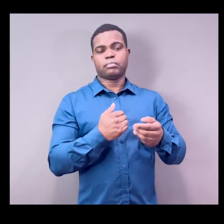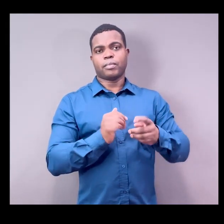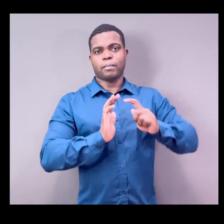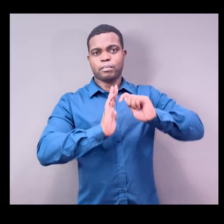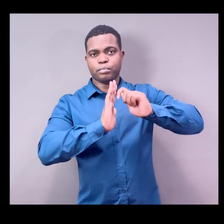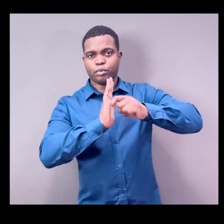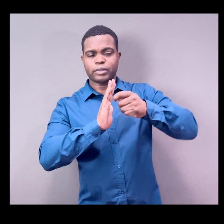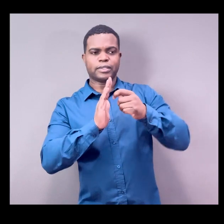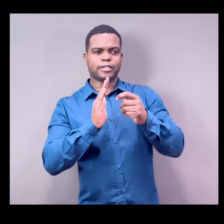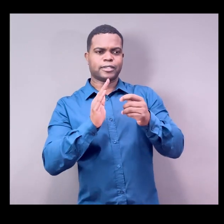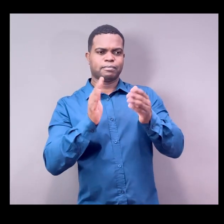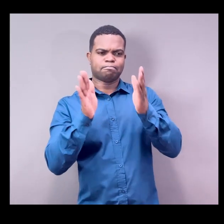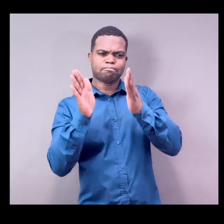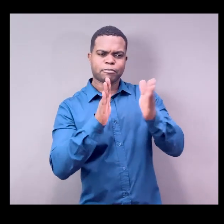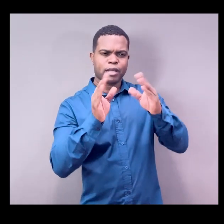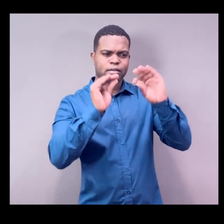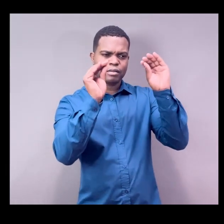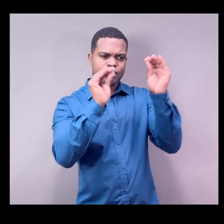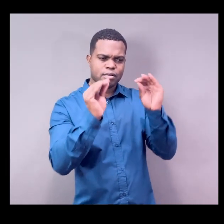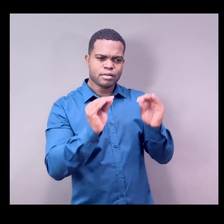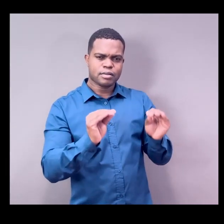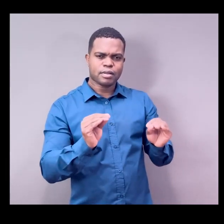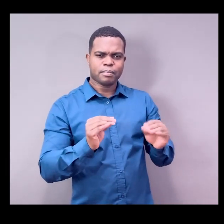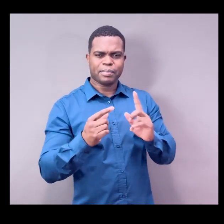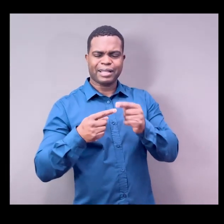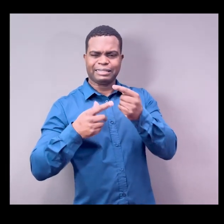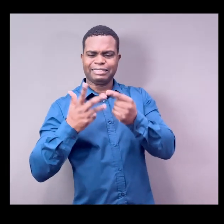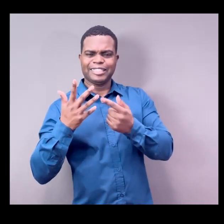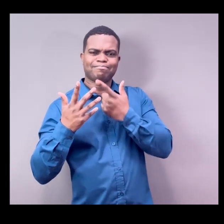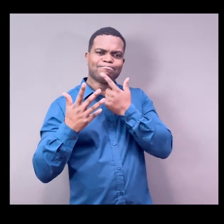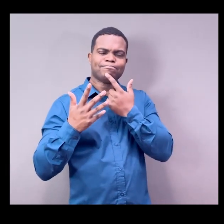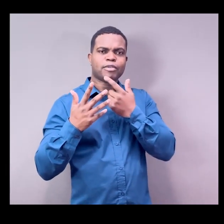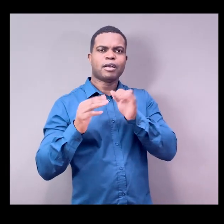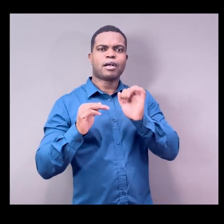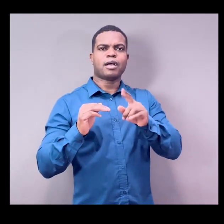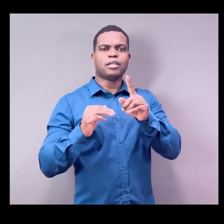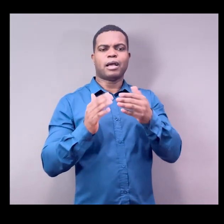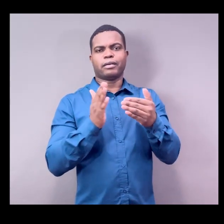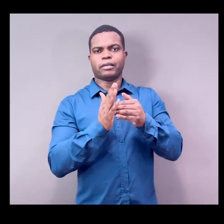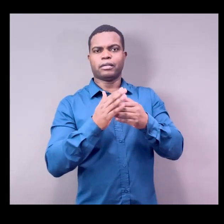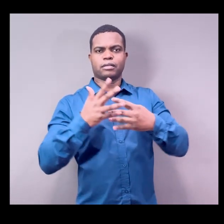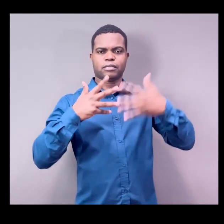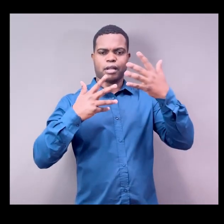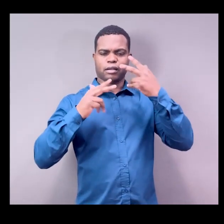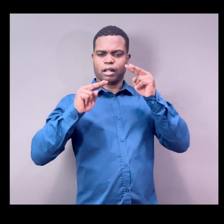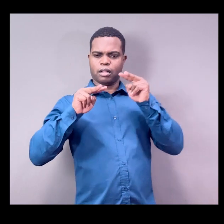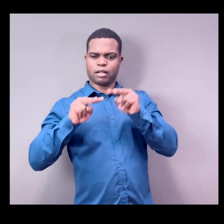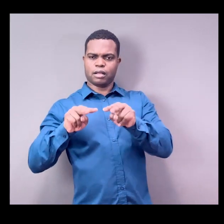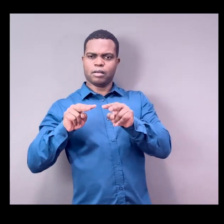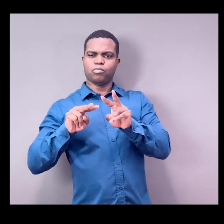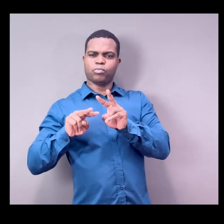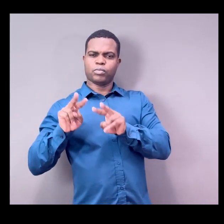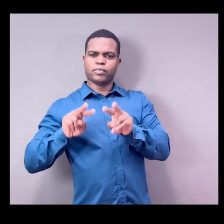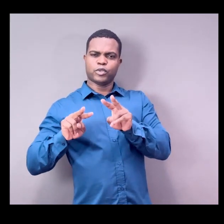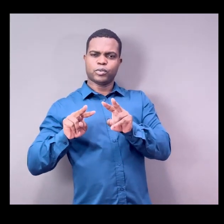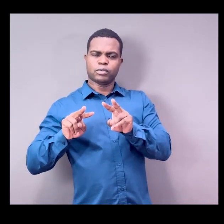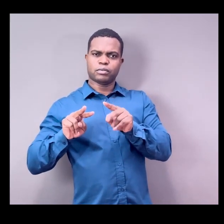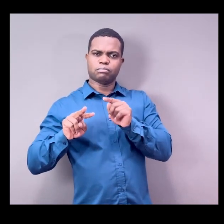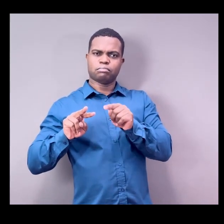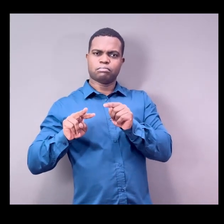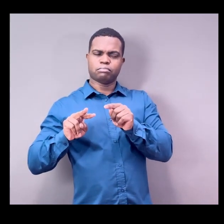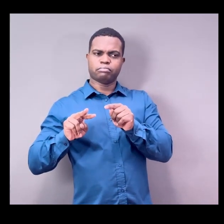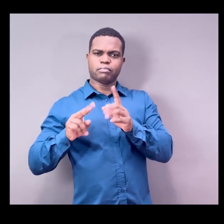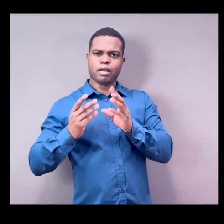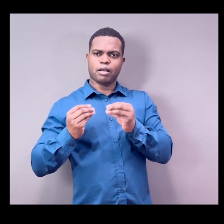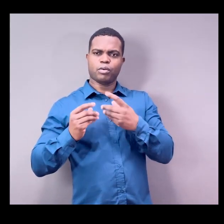Because you have your initiative designed, if you are able to review data